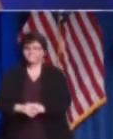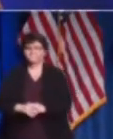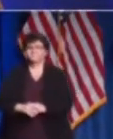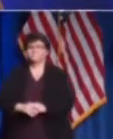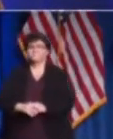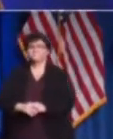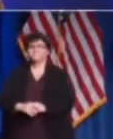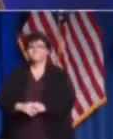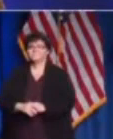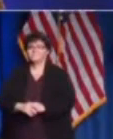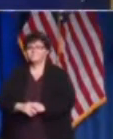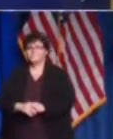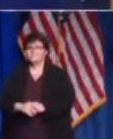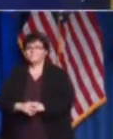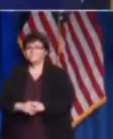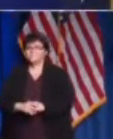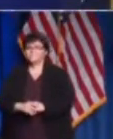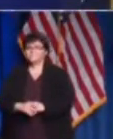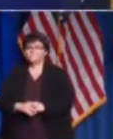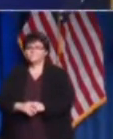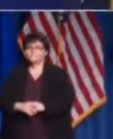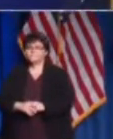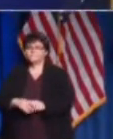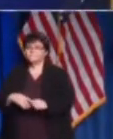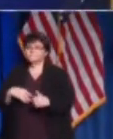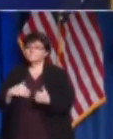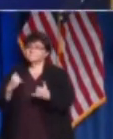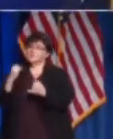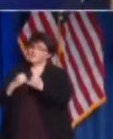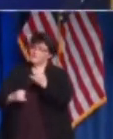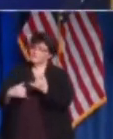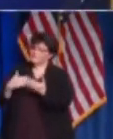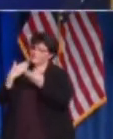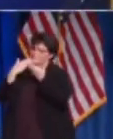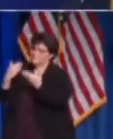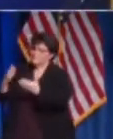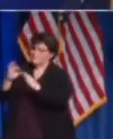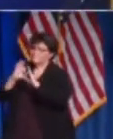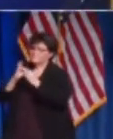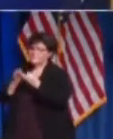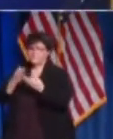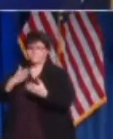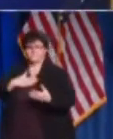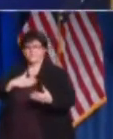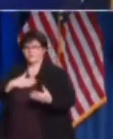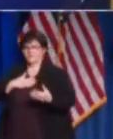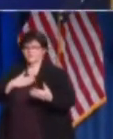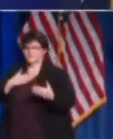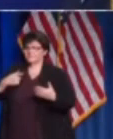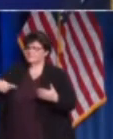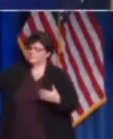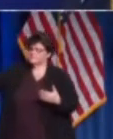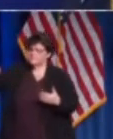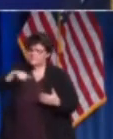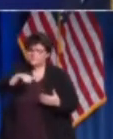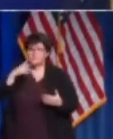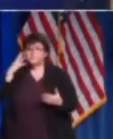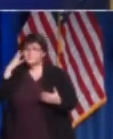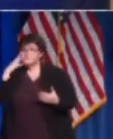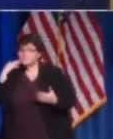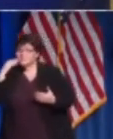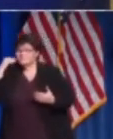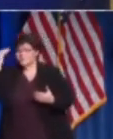Let me just close with a word of thanks to my family. For anybody that served in any